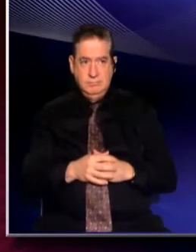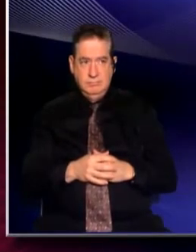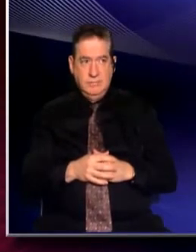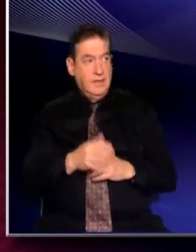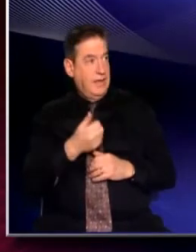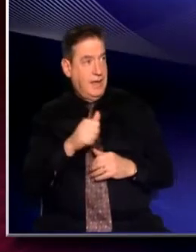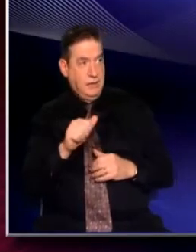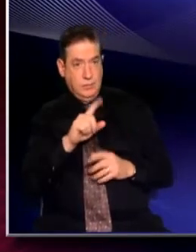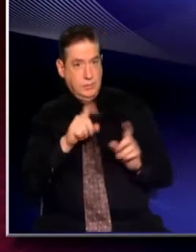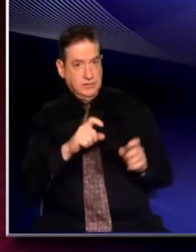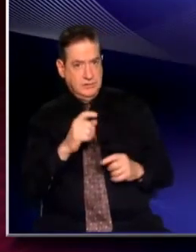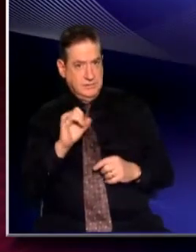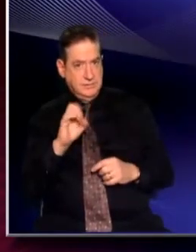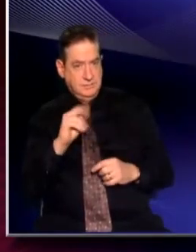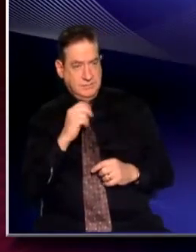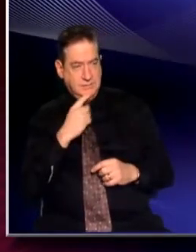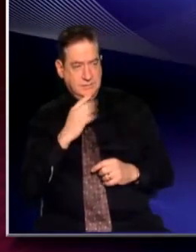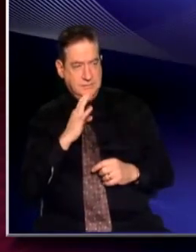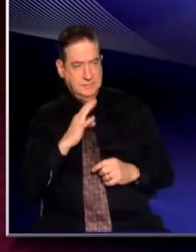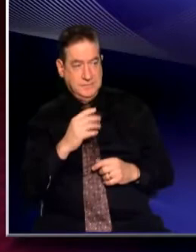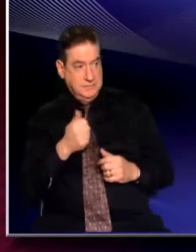Any questions?